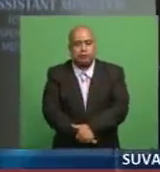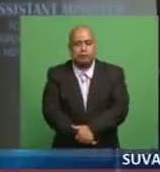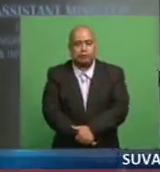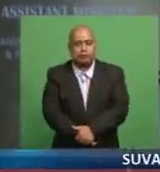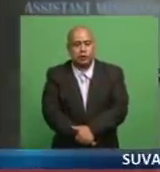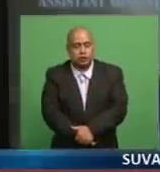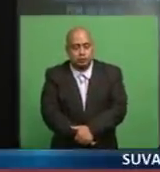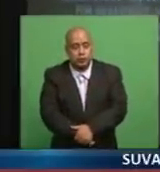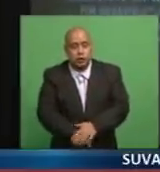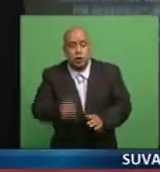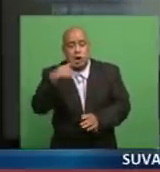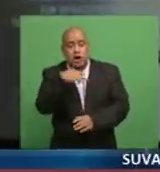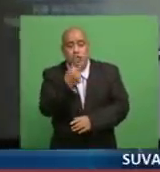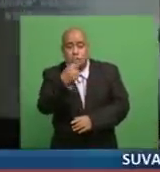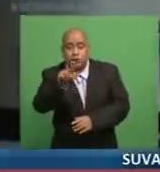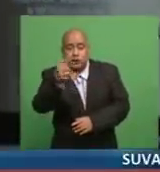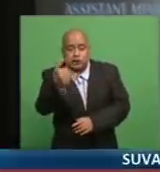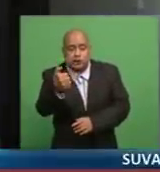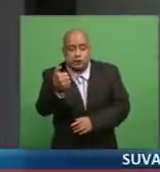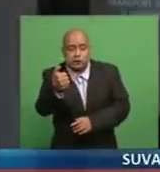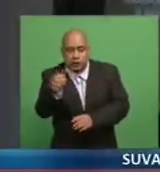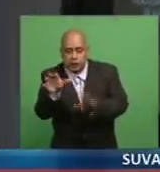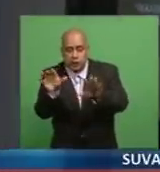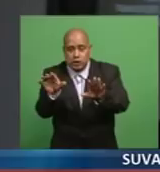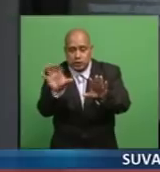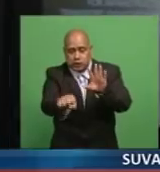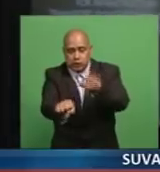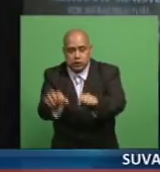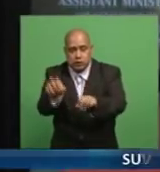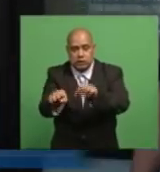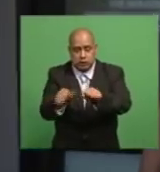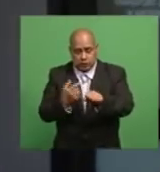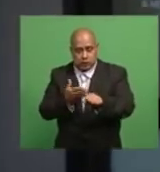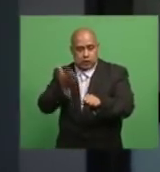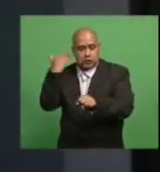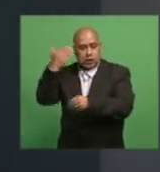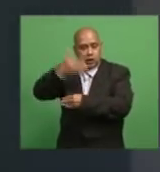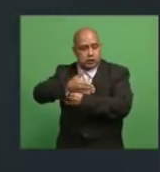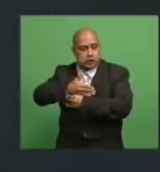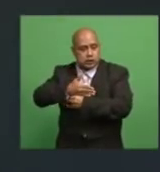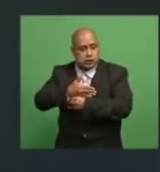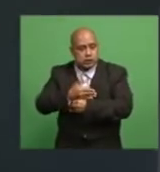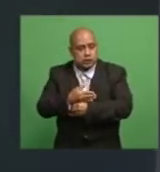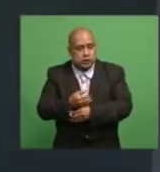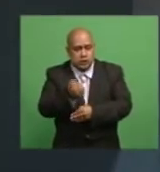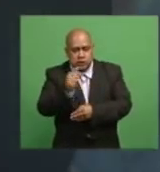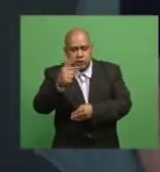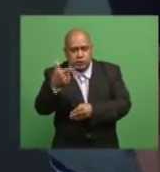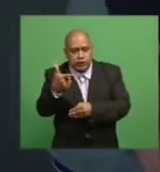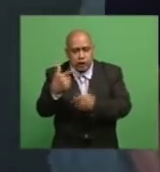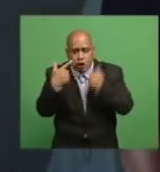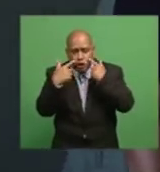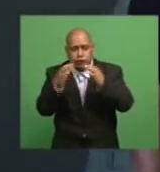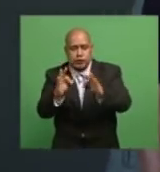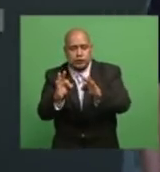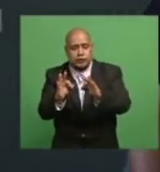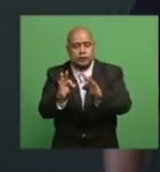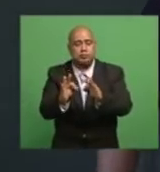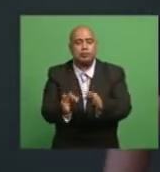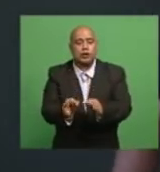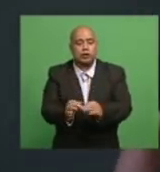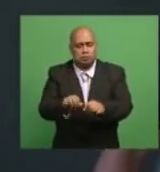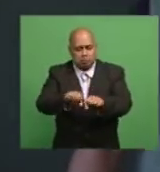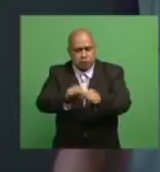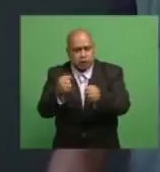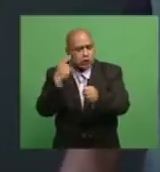126 arrests were made overnight, which comprised of 67 curfew breaches and 56 for social gatherings. The Prime